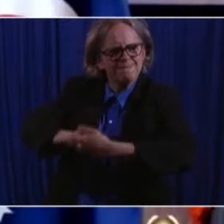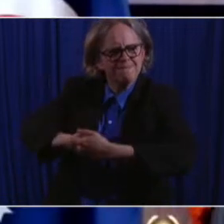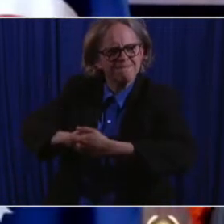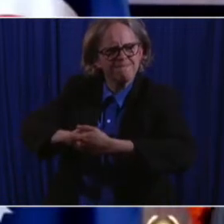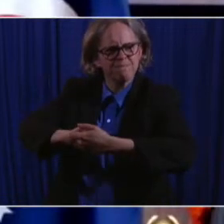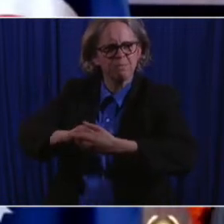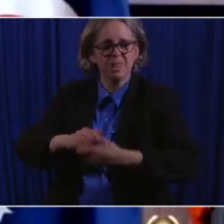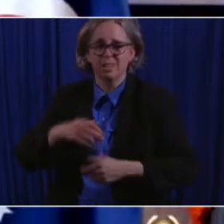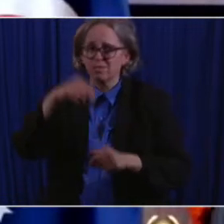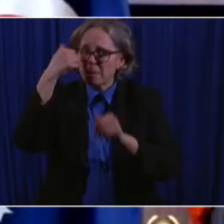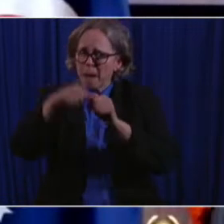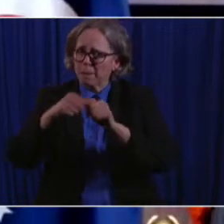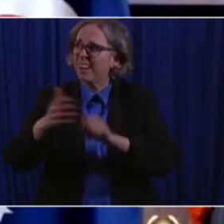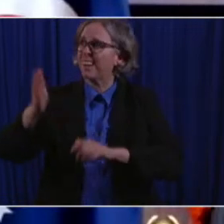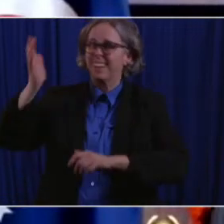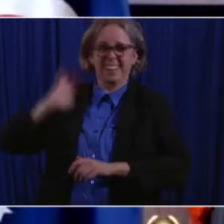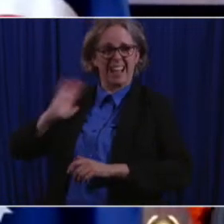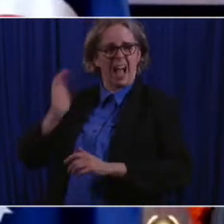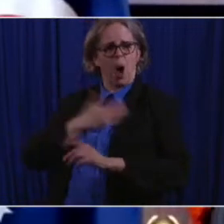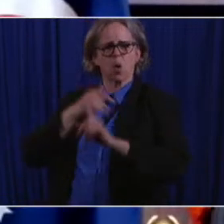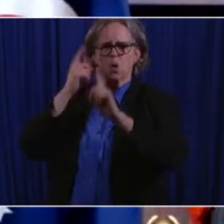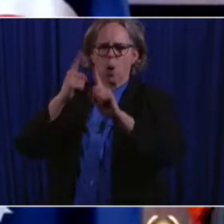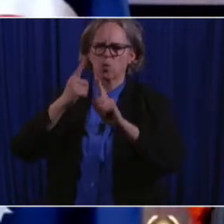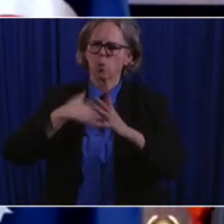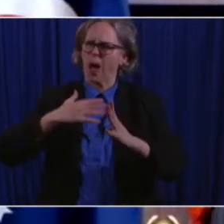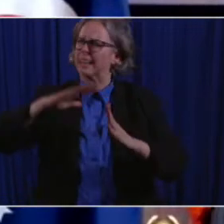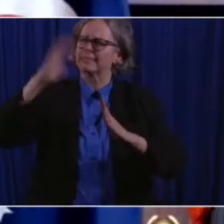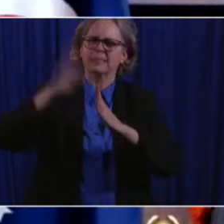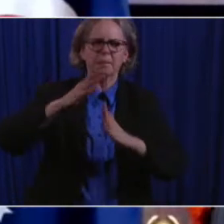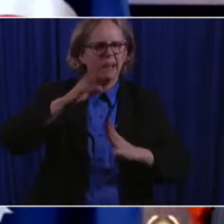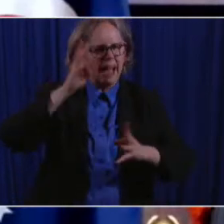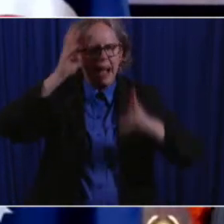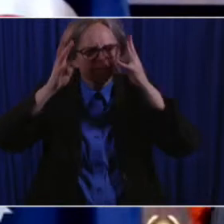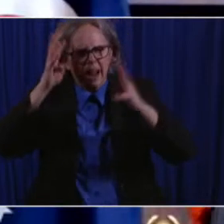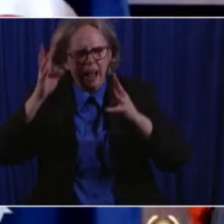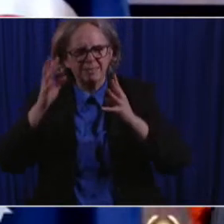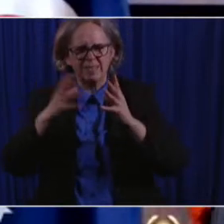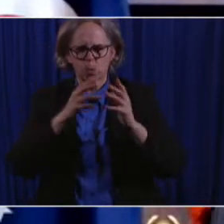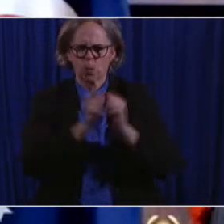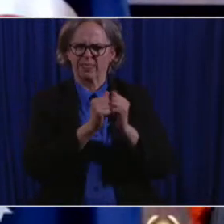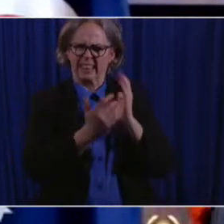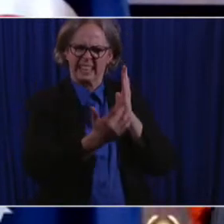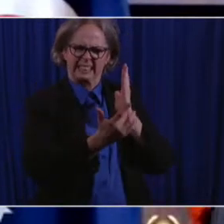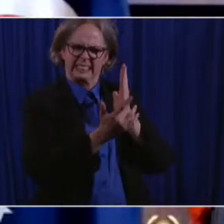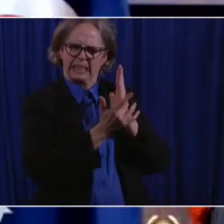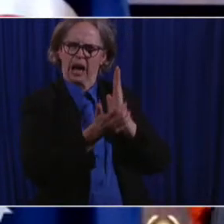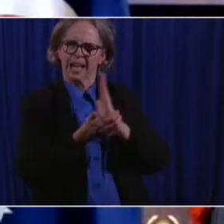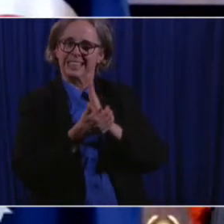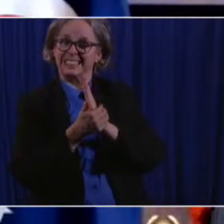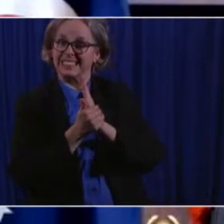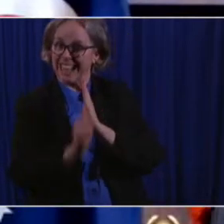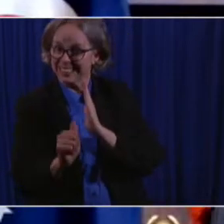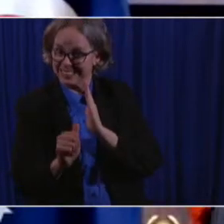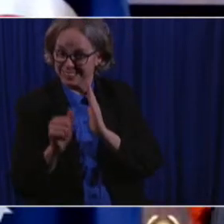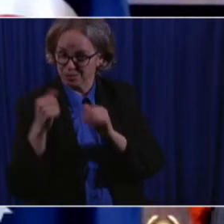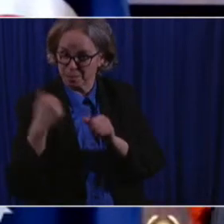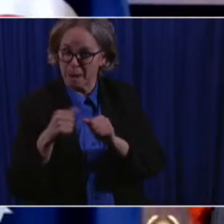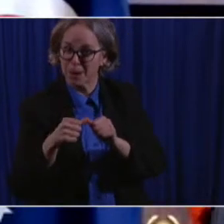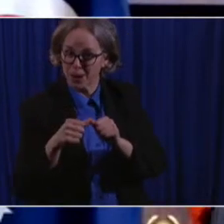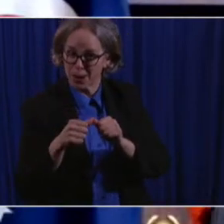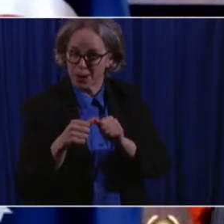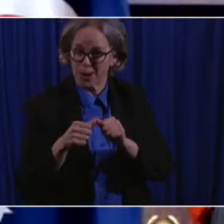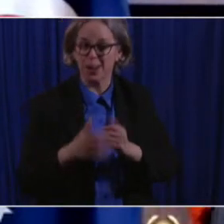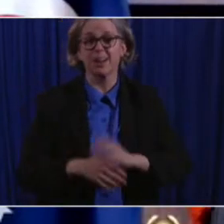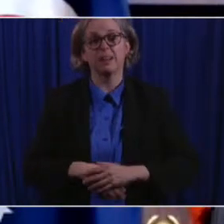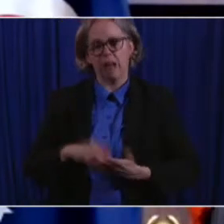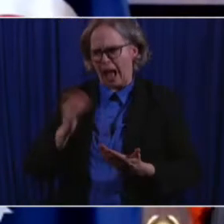innovative, creative state in the Midwest, to be a tech-savvy state, that culture changes many ways, changes things